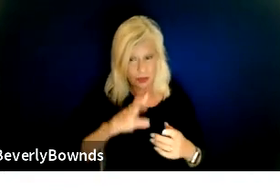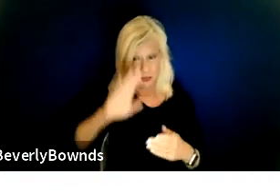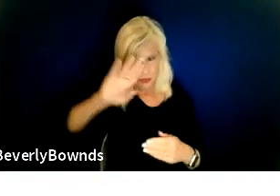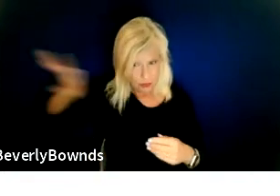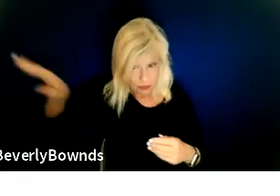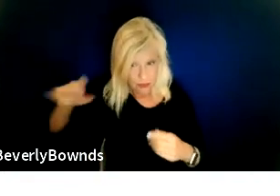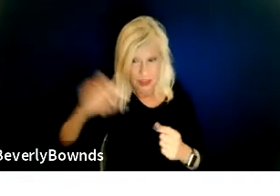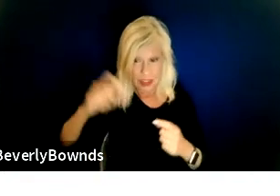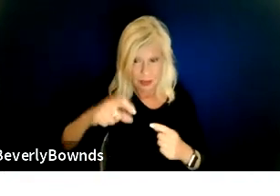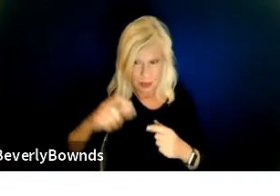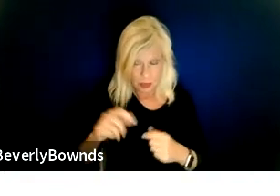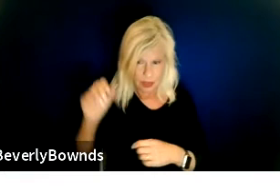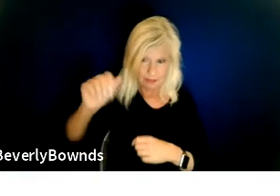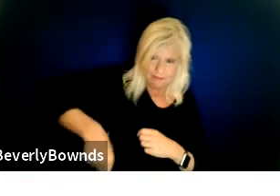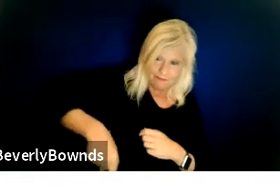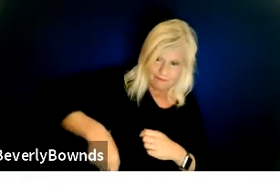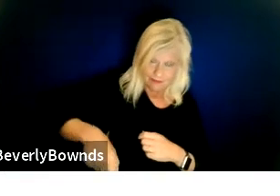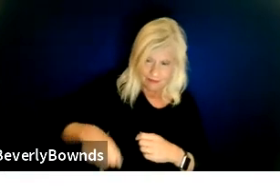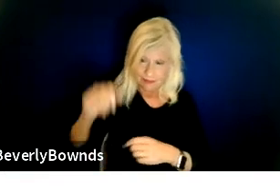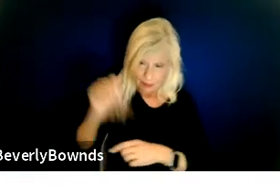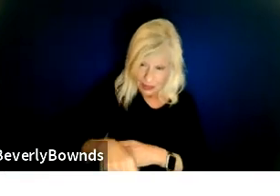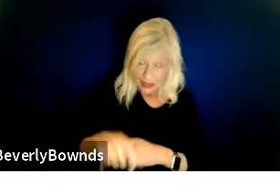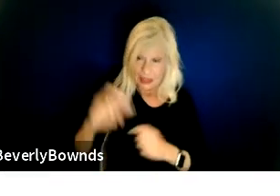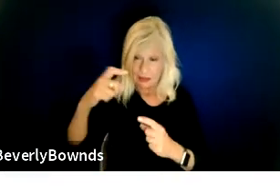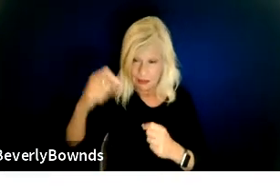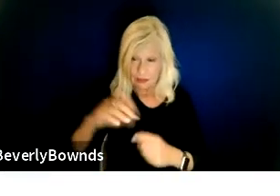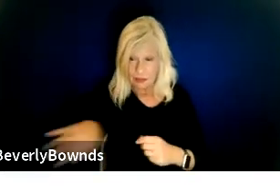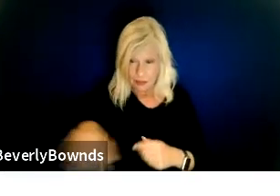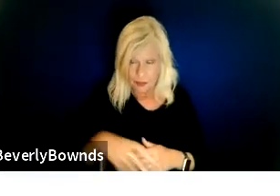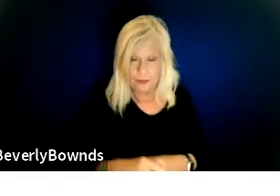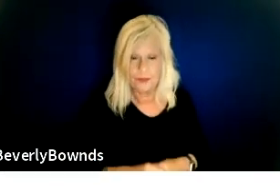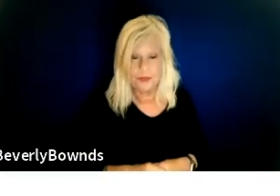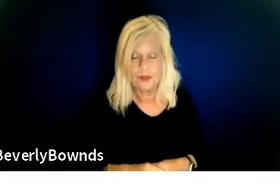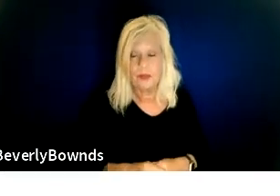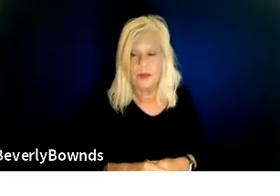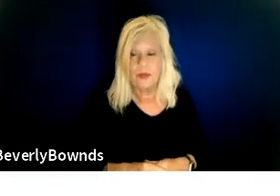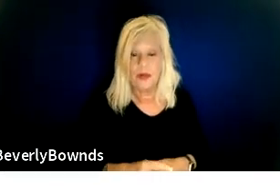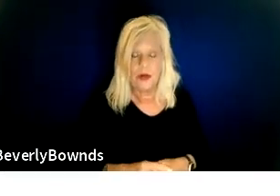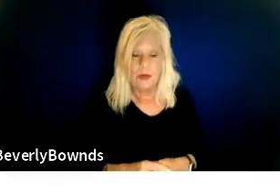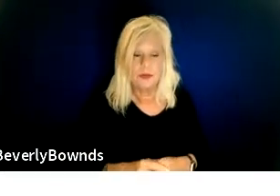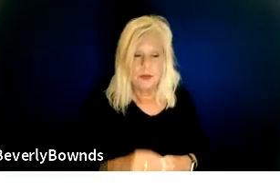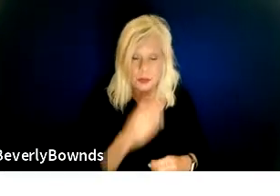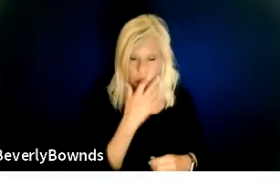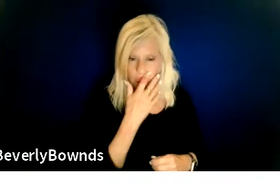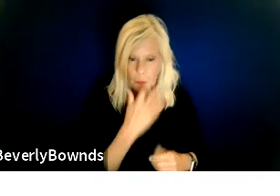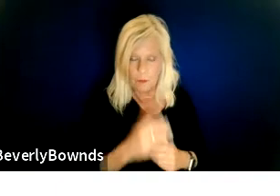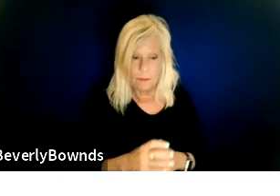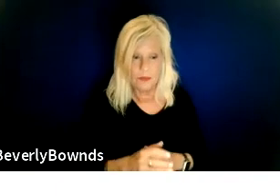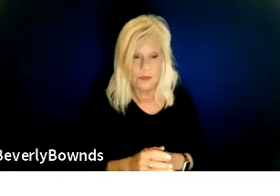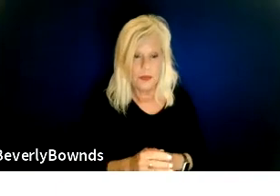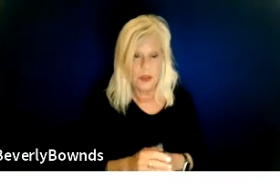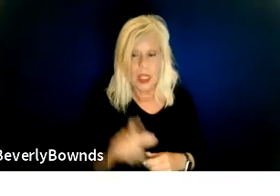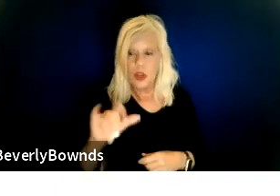that inhibitory influence of the non-lesion cortex over the contralateral cortex. So as